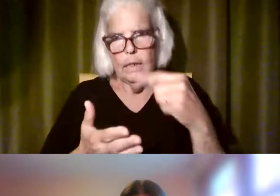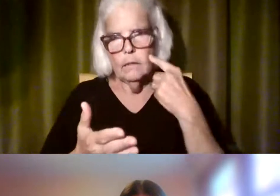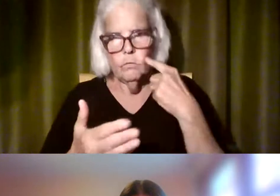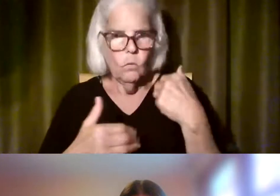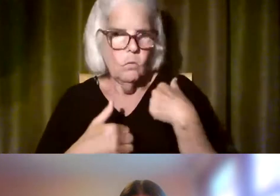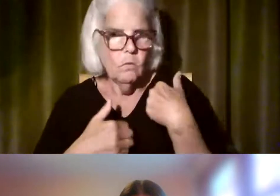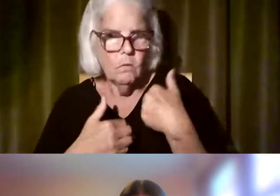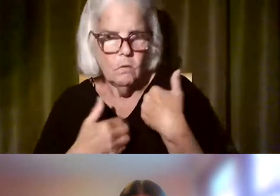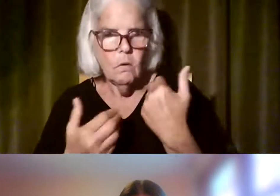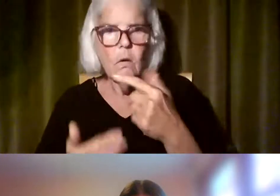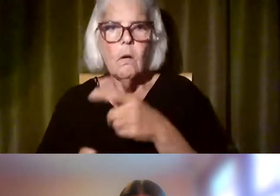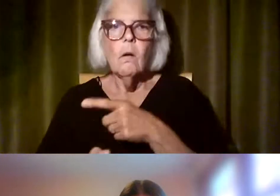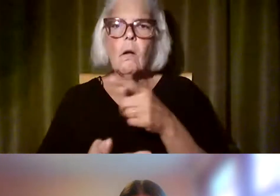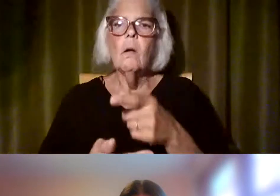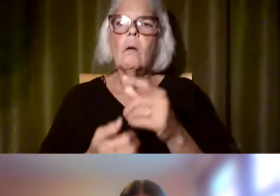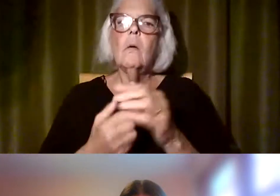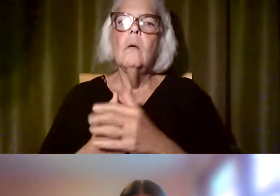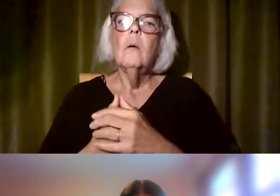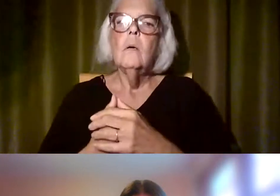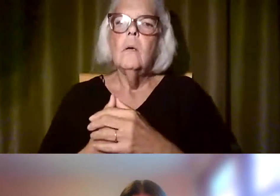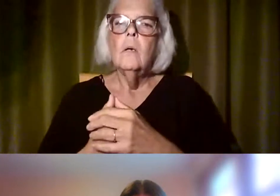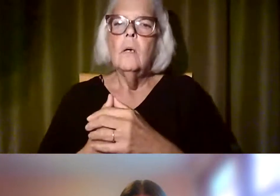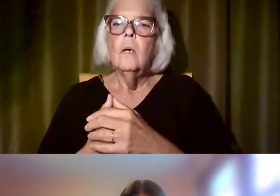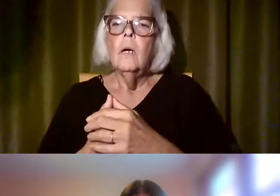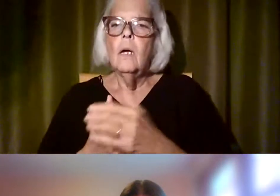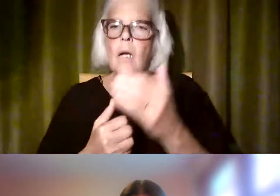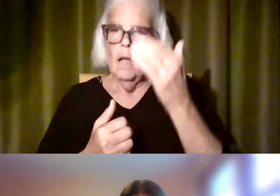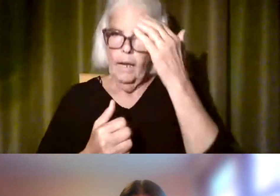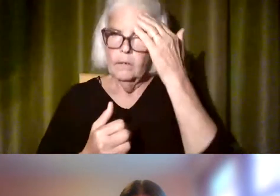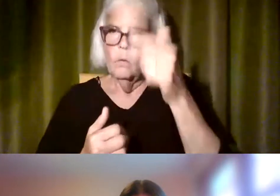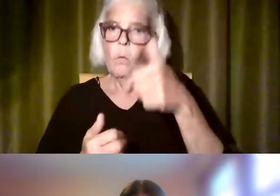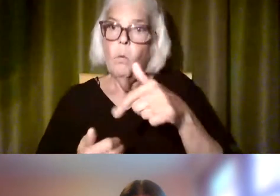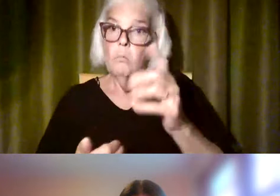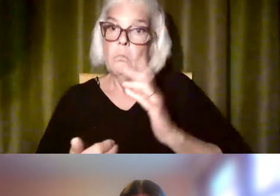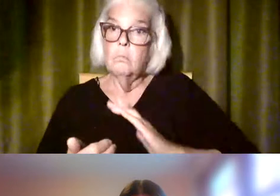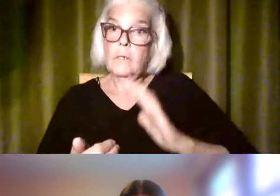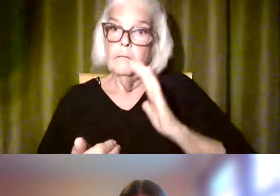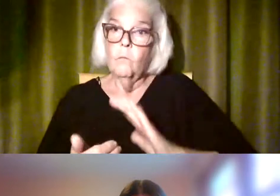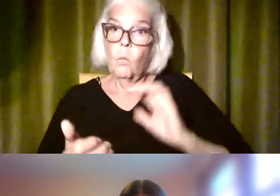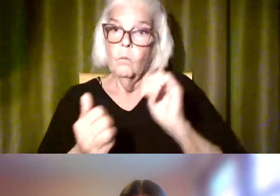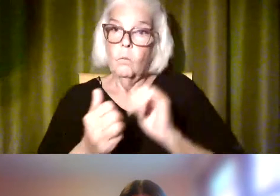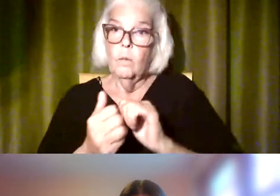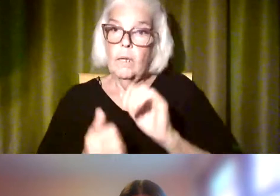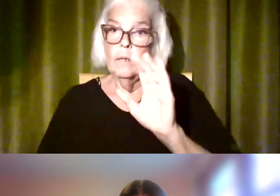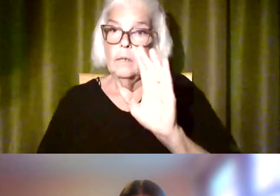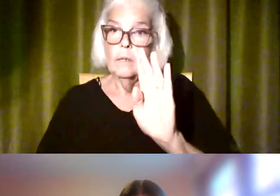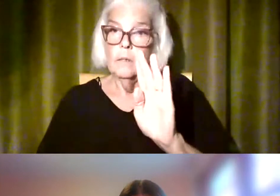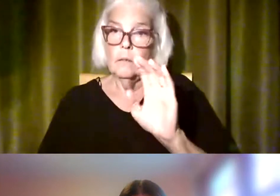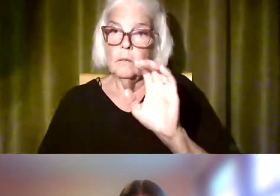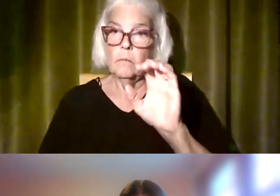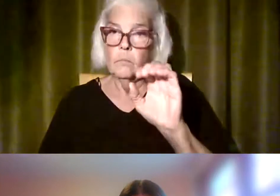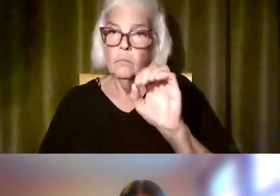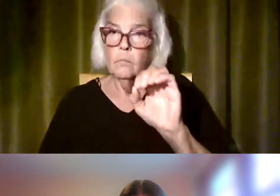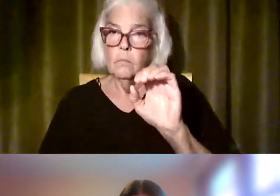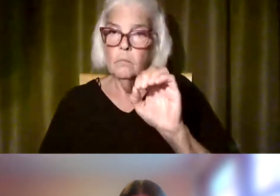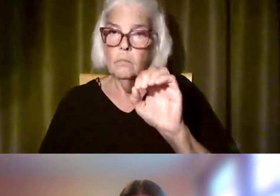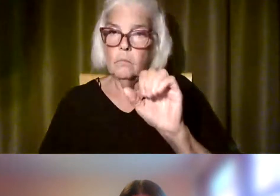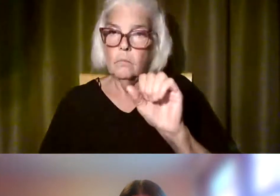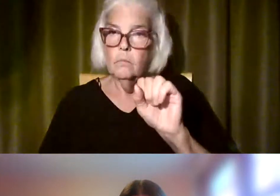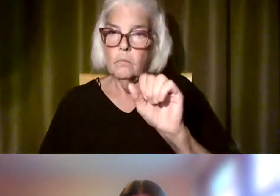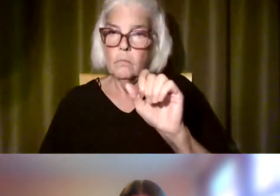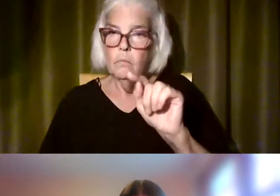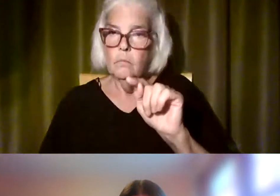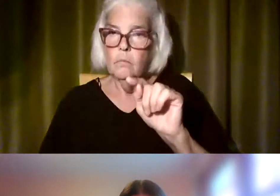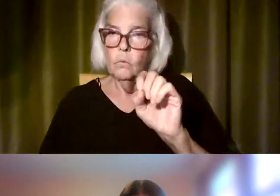that there were people that I knew of that weren't able to get their foot in the door because they had registered as BIPOC